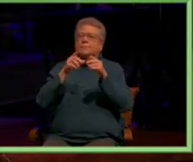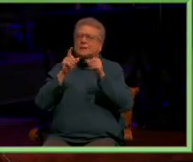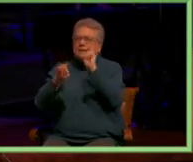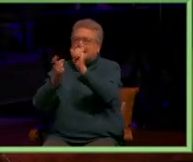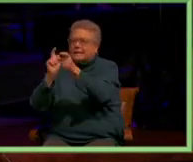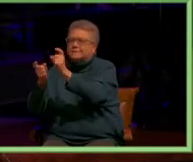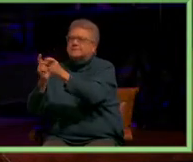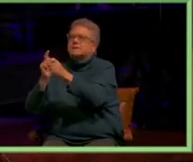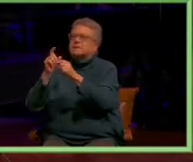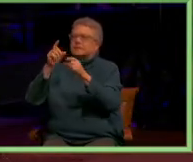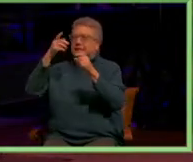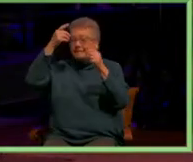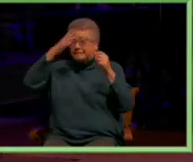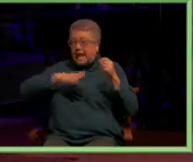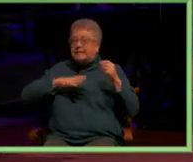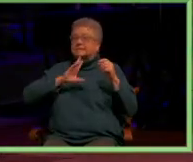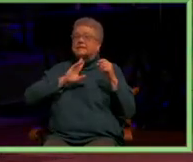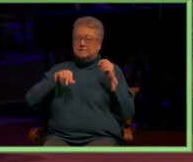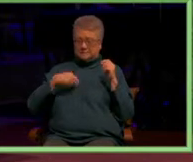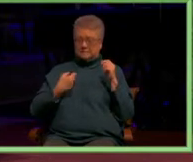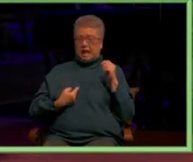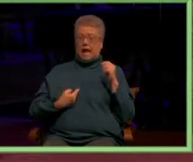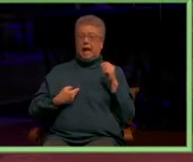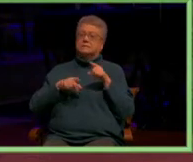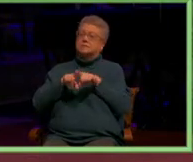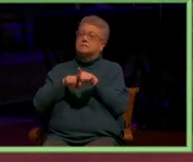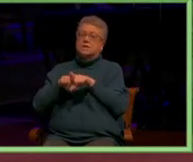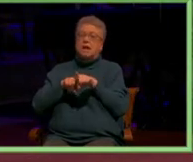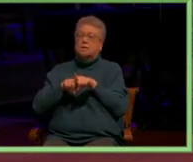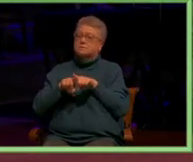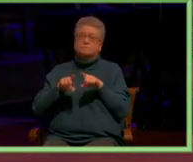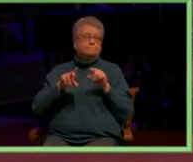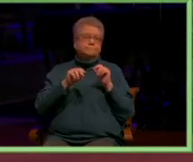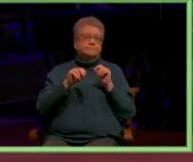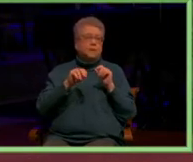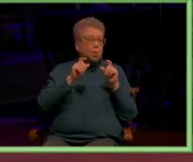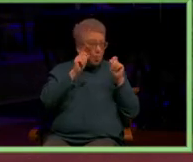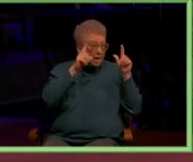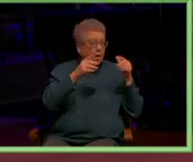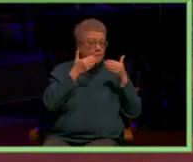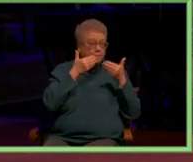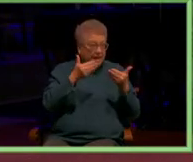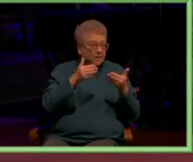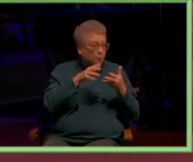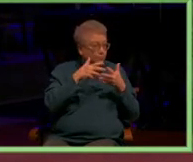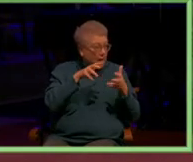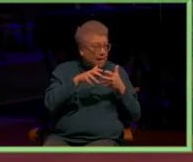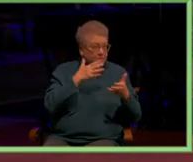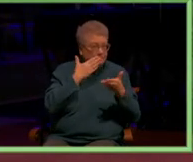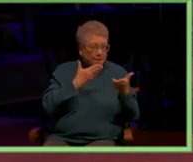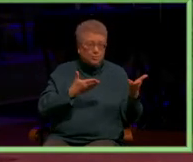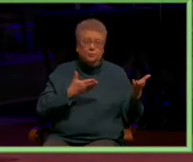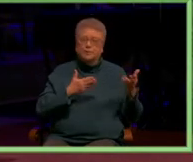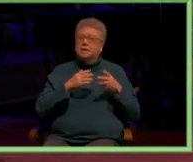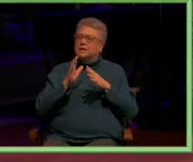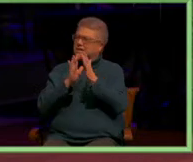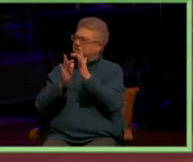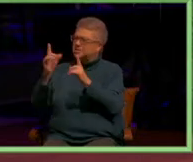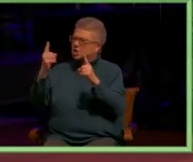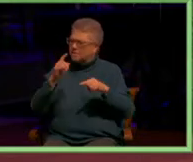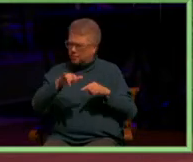more useless ties and socks. Just seeing if you're awake. Thank you for laughing. Jesus didn't come for that